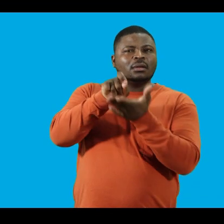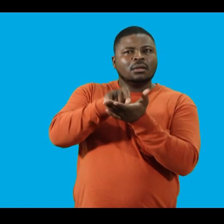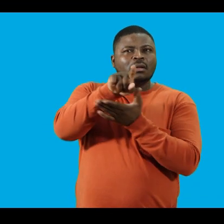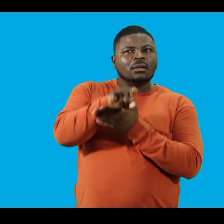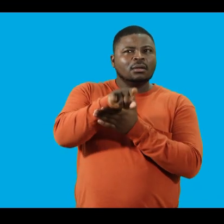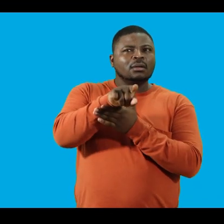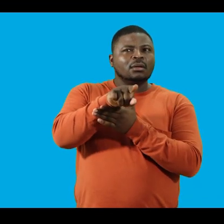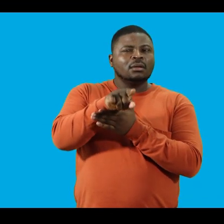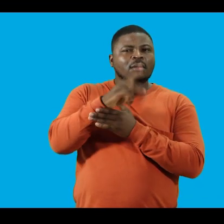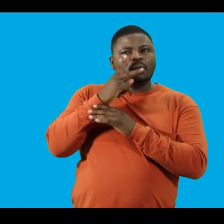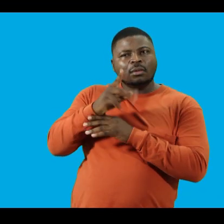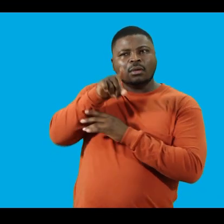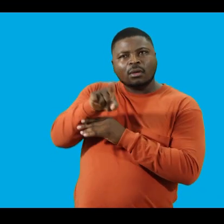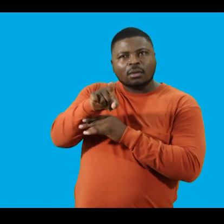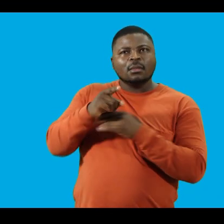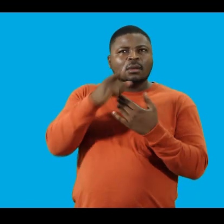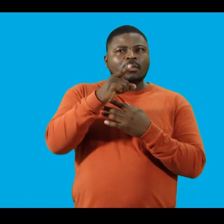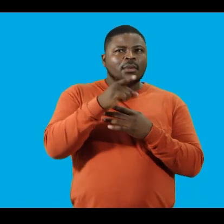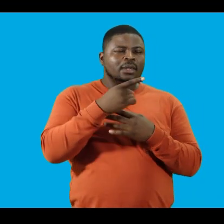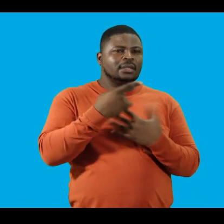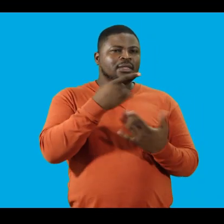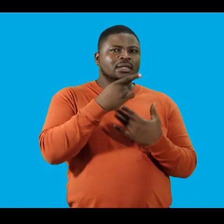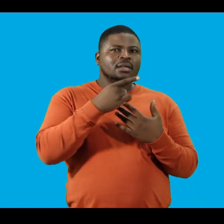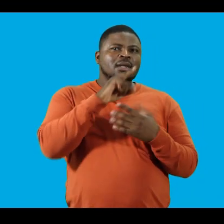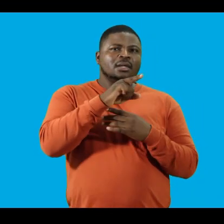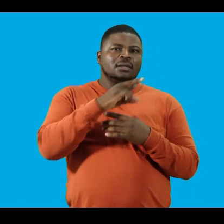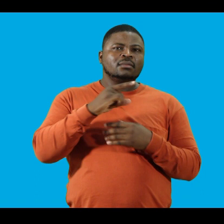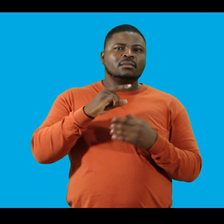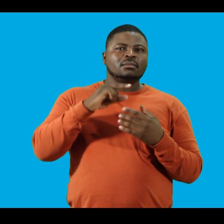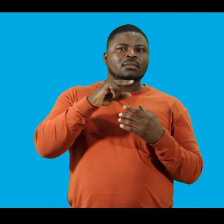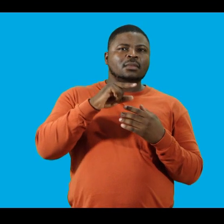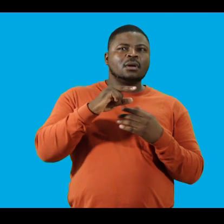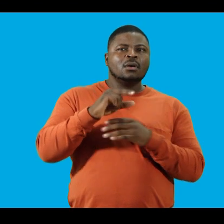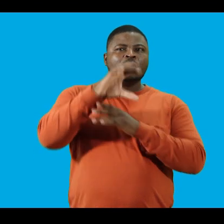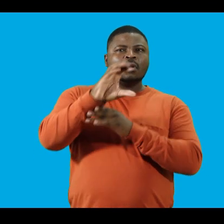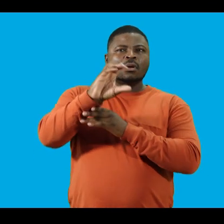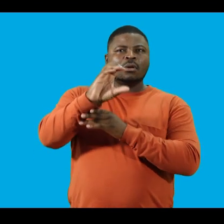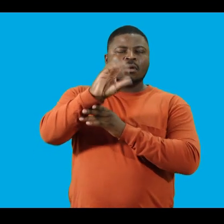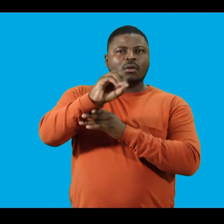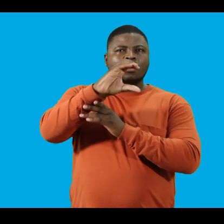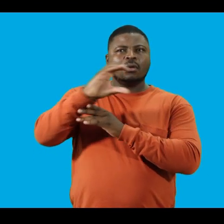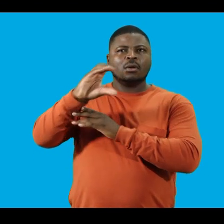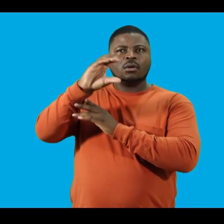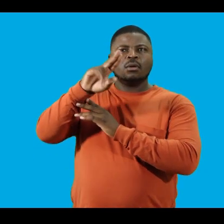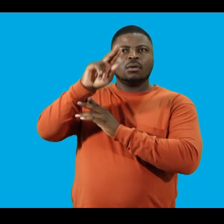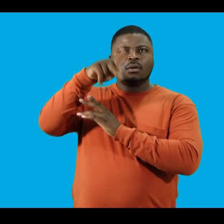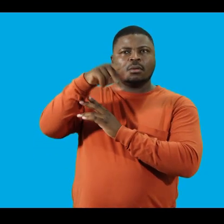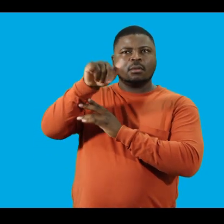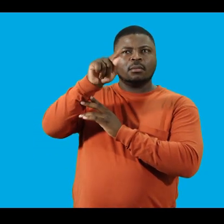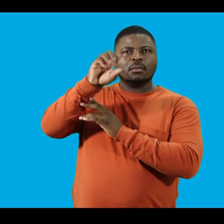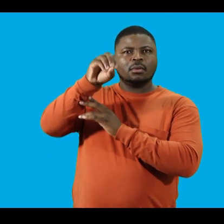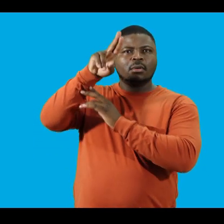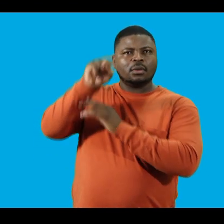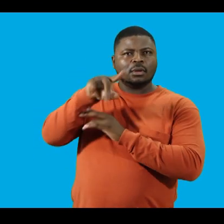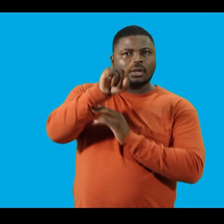payslip and look for occupation. You will find it there, and then you'll see that